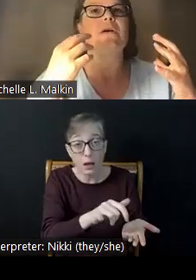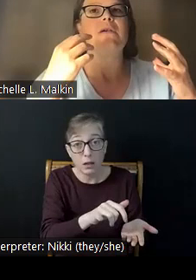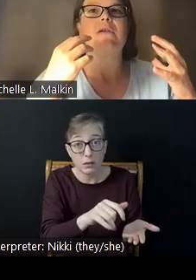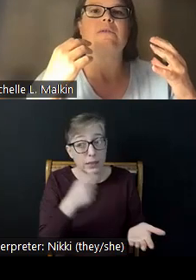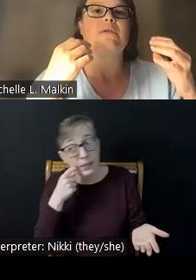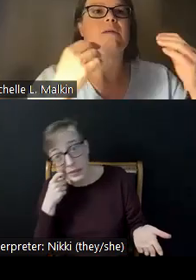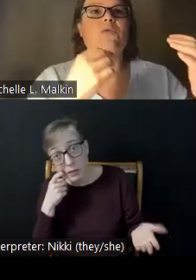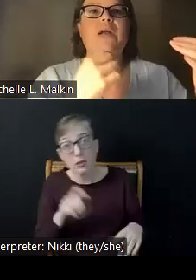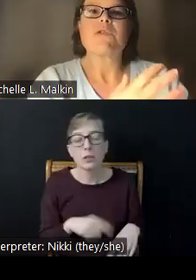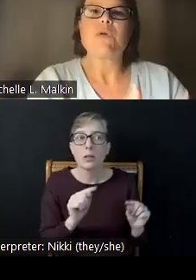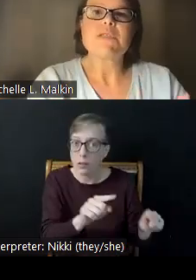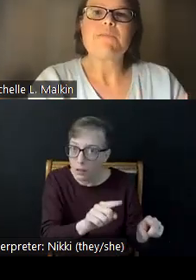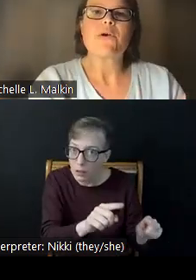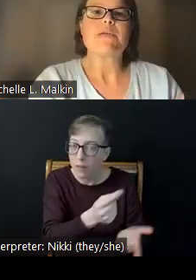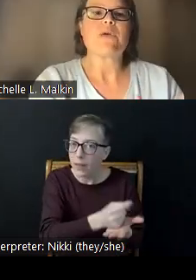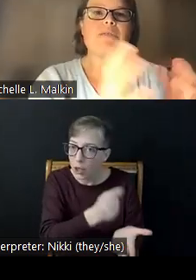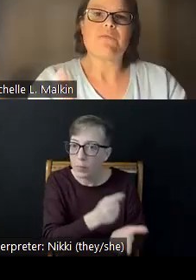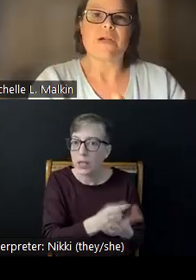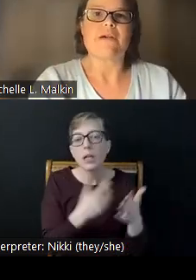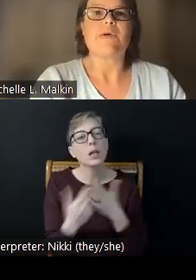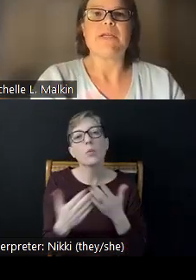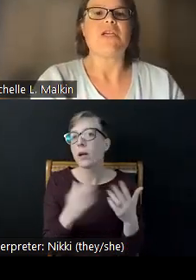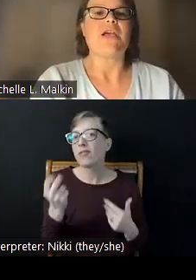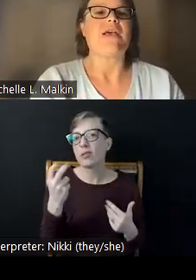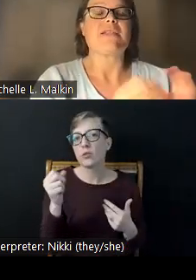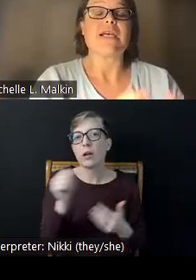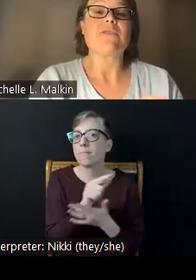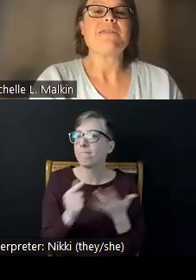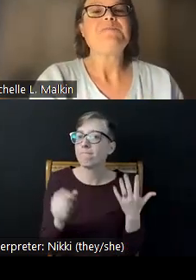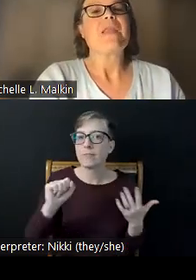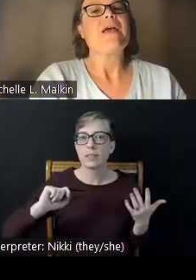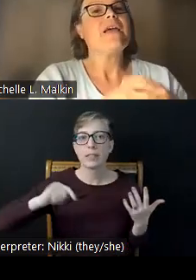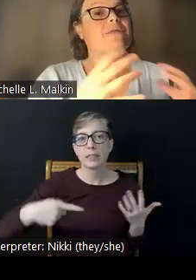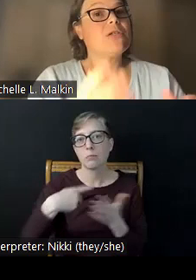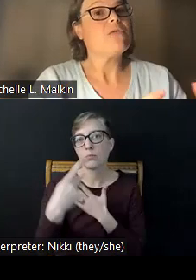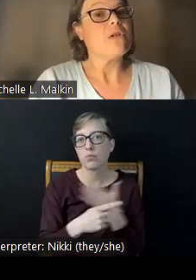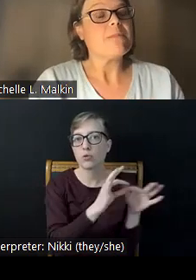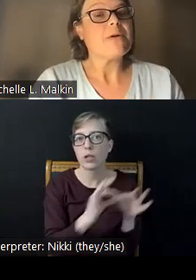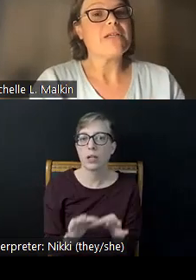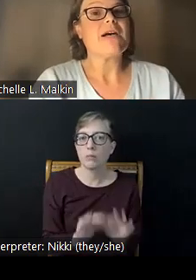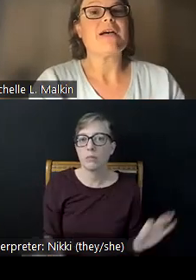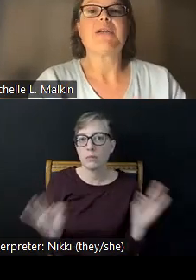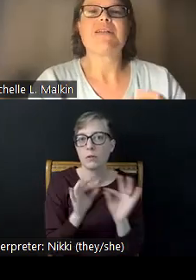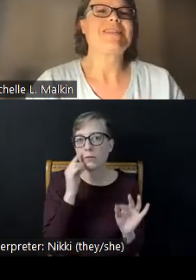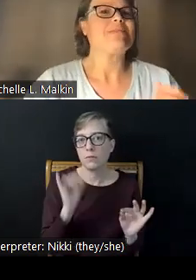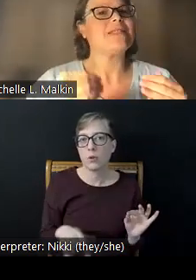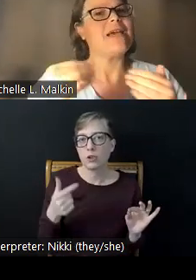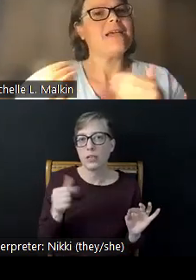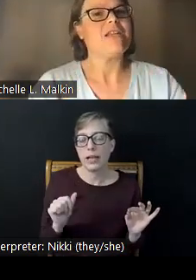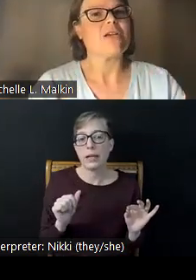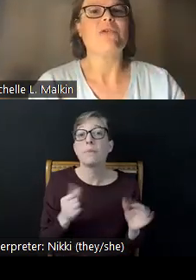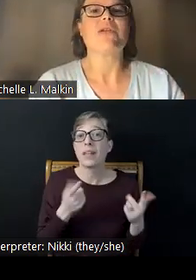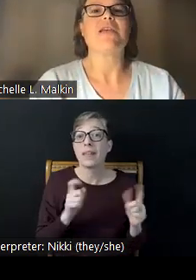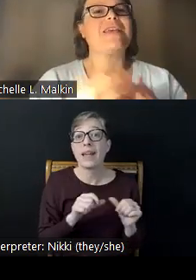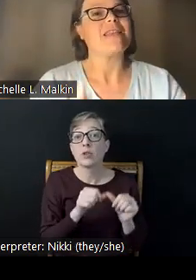to, whatever 12-step program is relevant for here, it would be GA, et cetera. And they have to do it for a long period of time, but it lets them stay